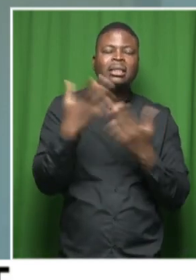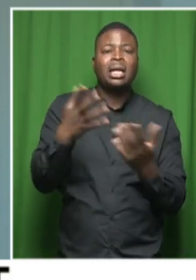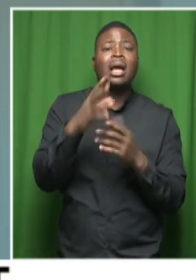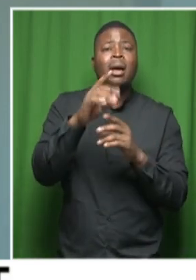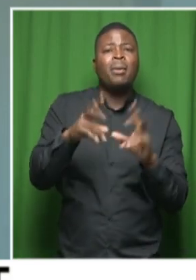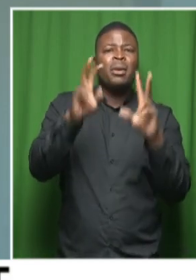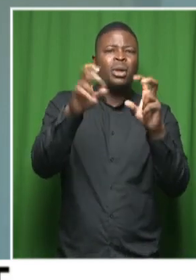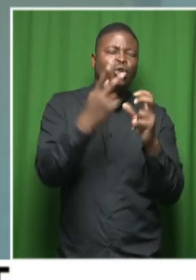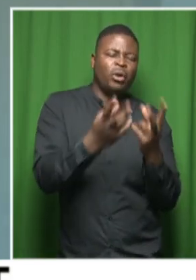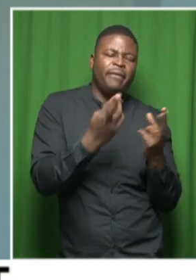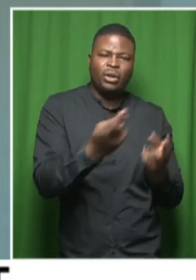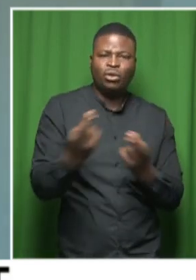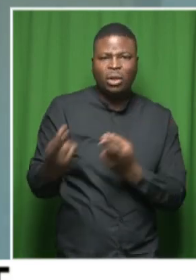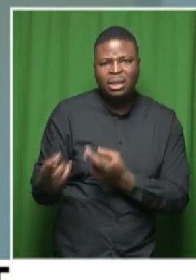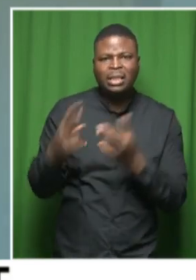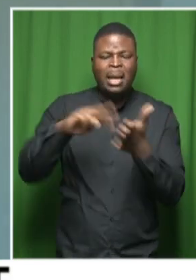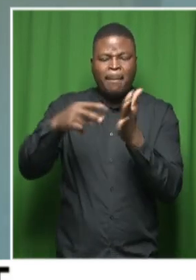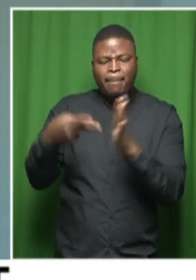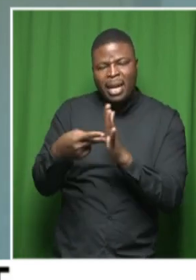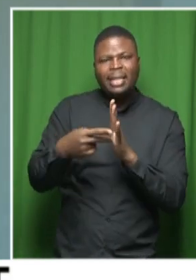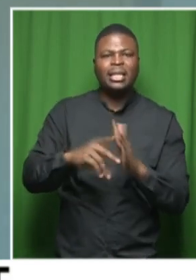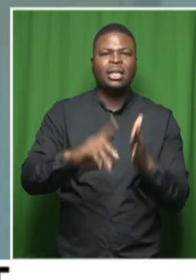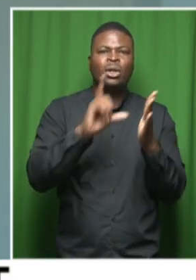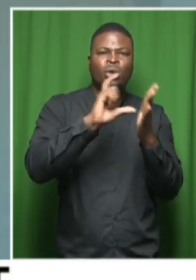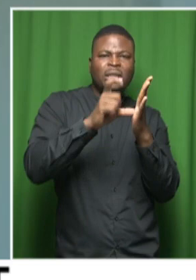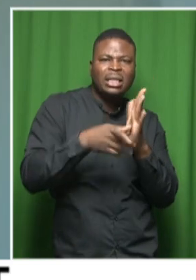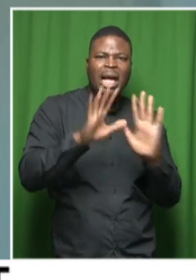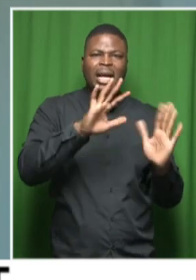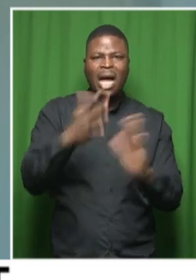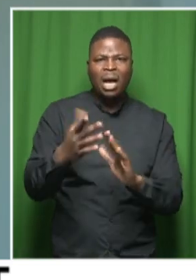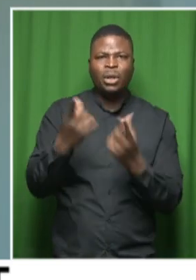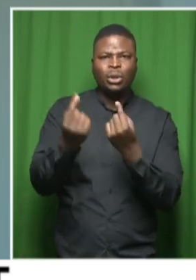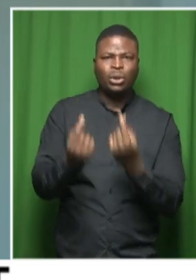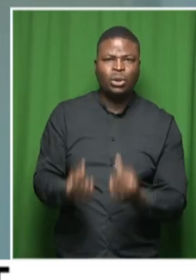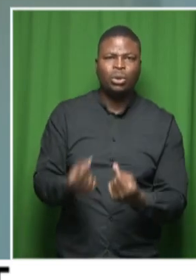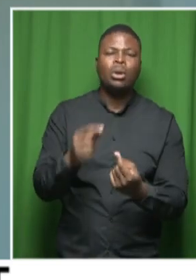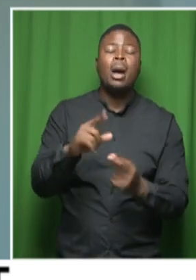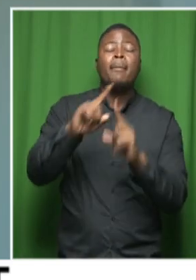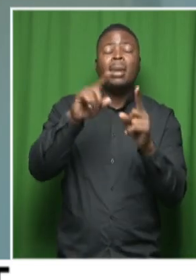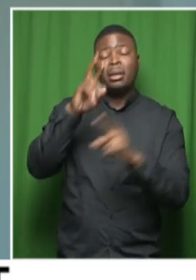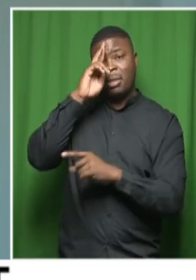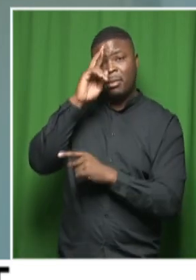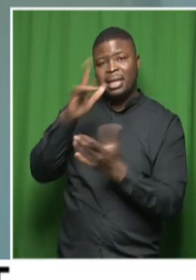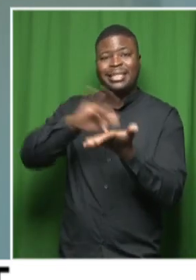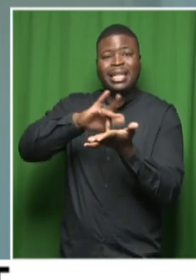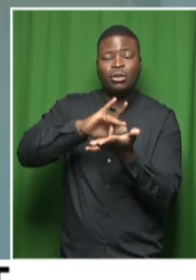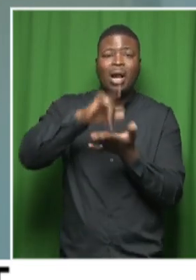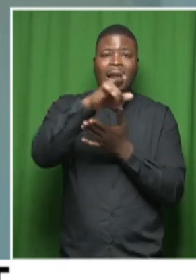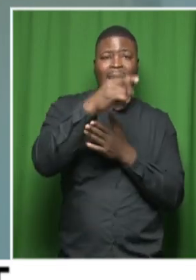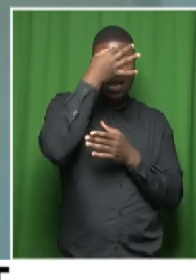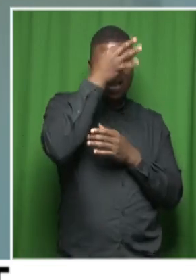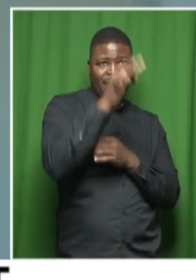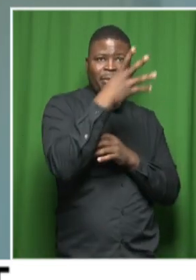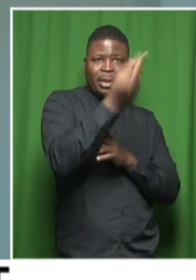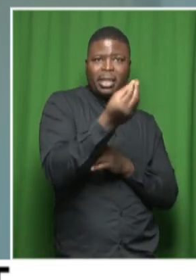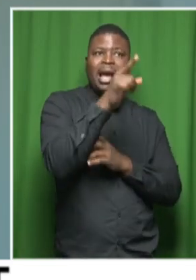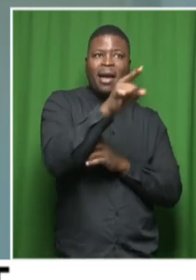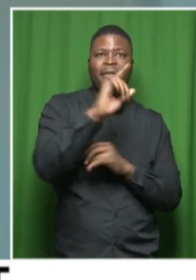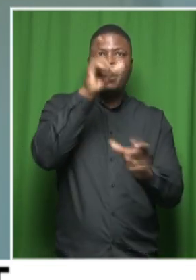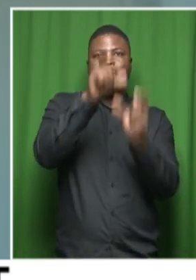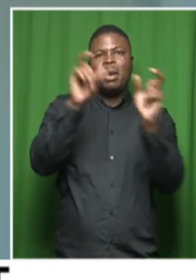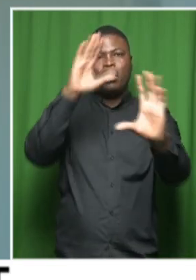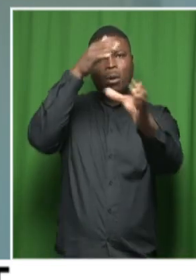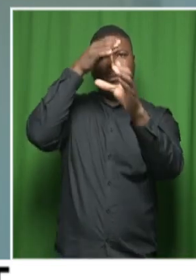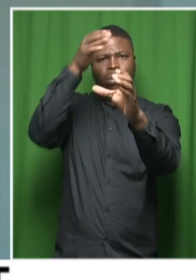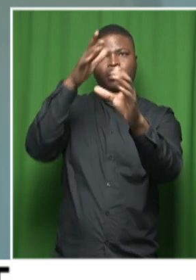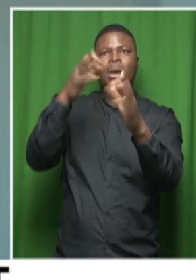resourcing, planning, design, and as well as expertise. Because central government is sitting with a lot of expertise that could be actually be sent to local